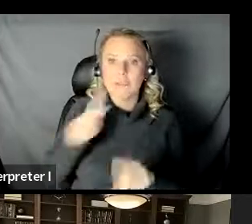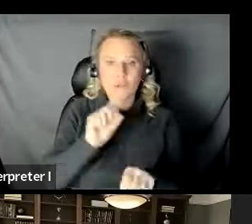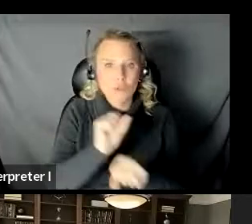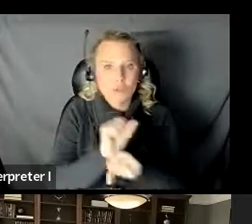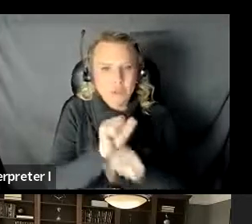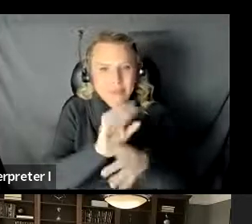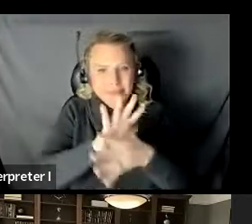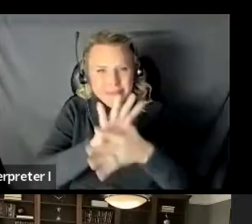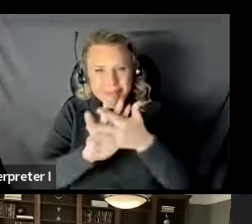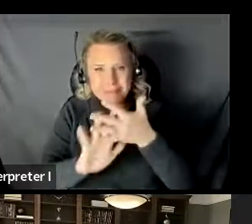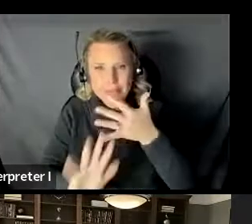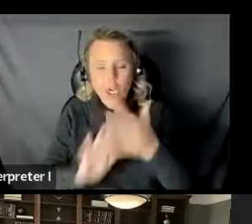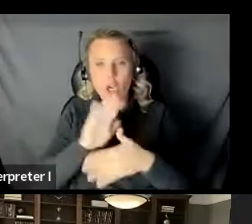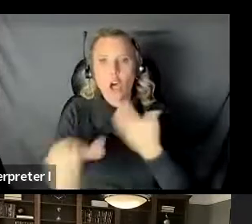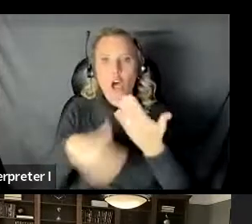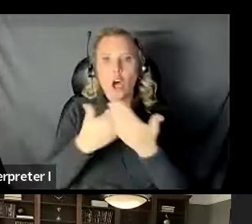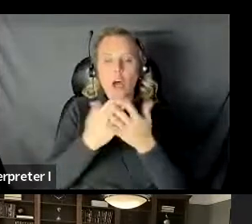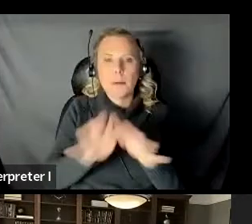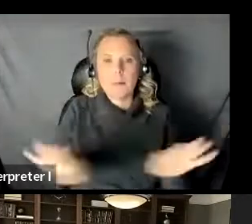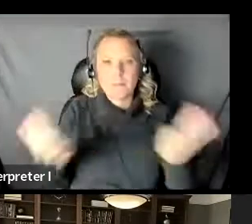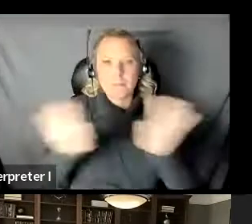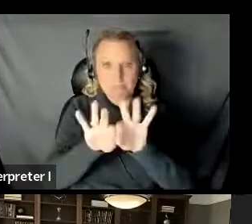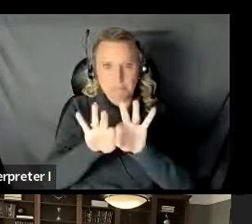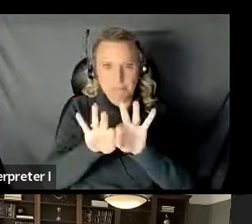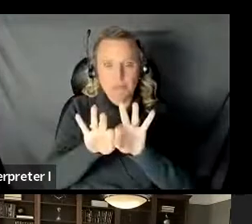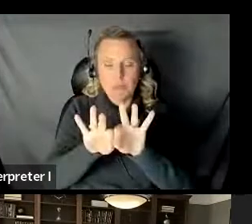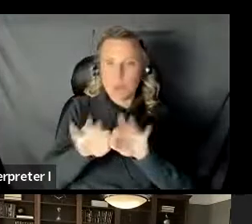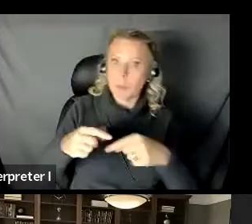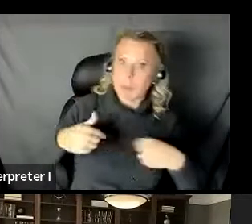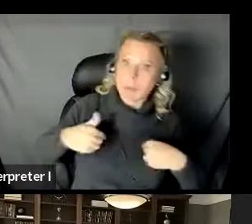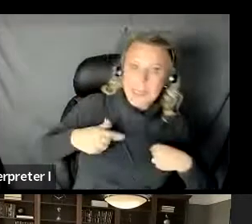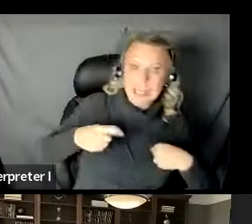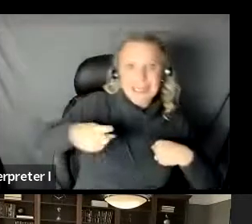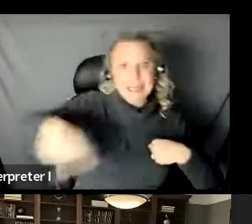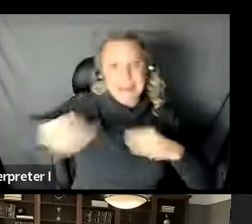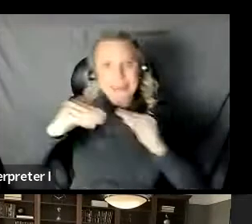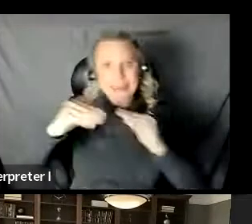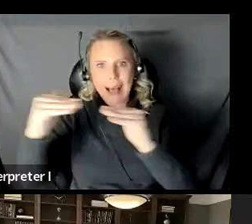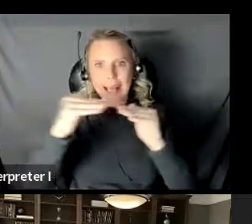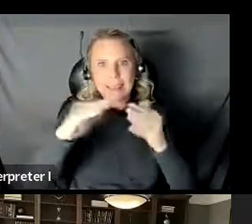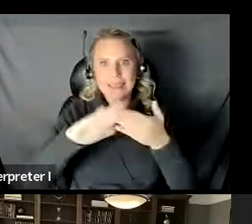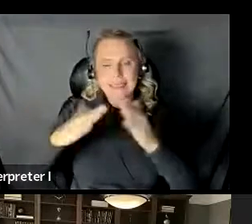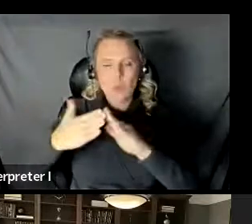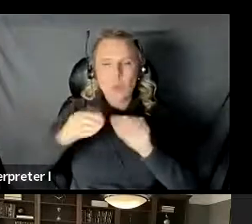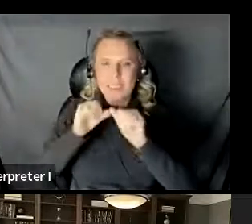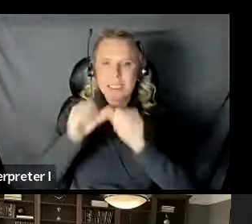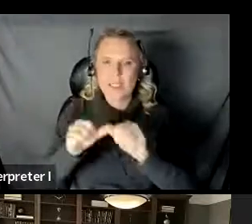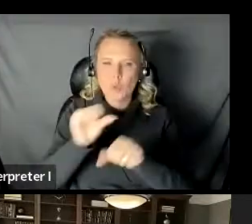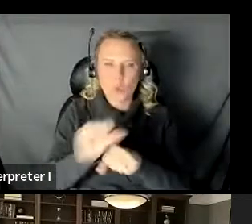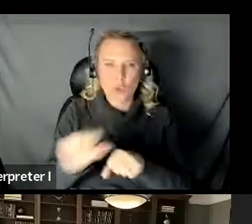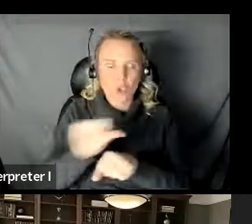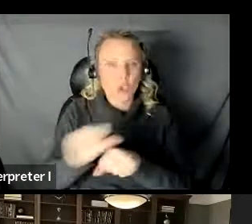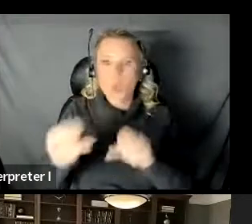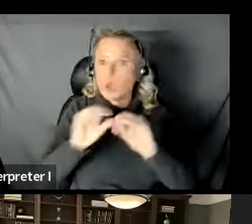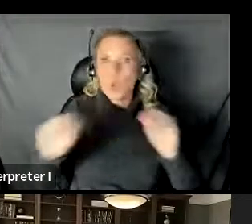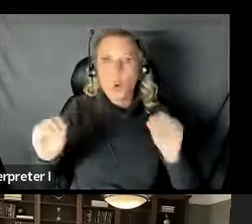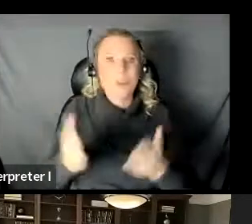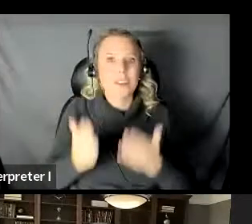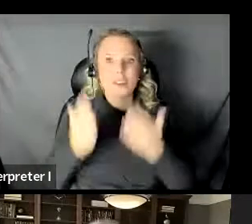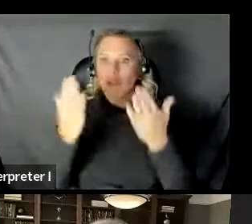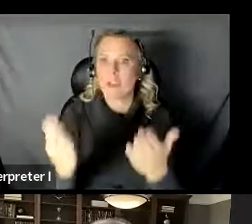jobs. All of these pieces are extremely important to me, to all of our colleagues, to our city, and we will continue working on those. No one is